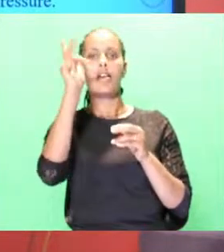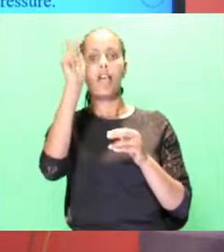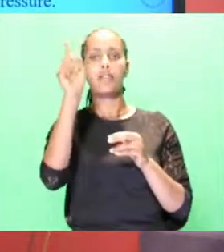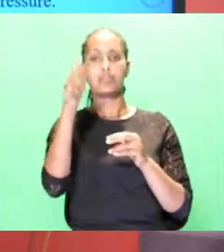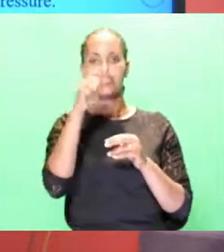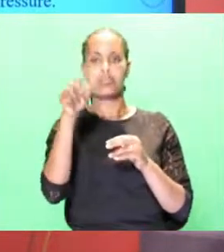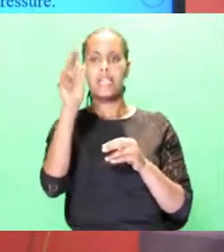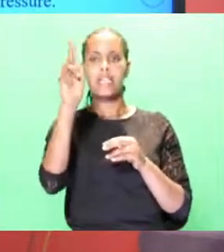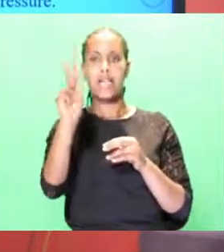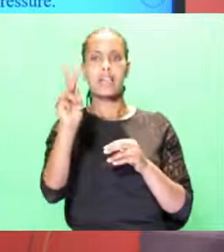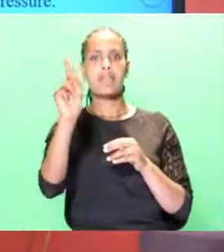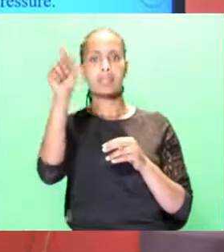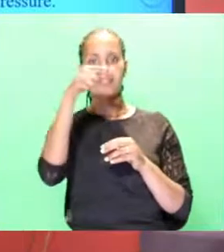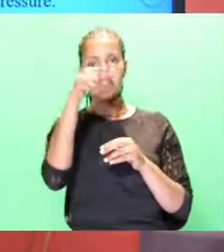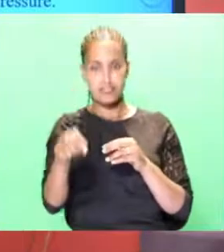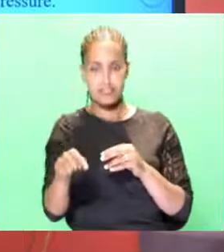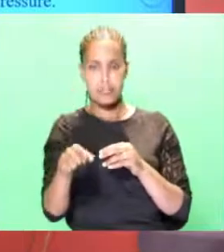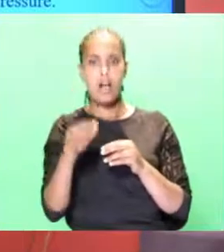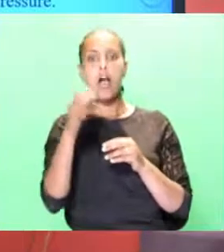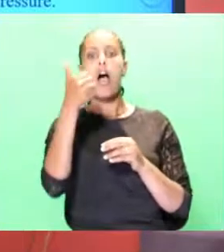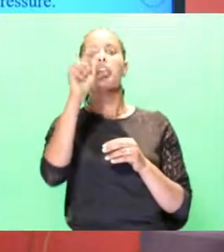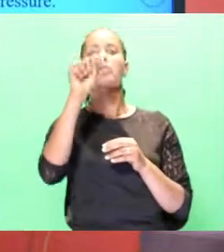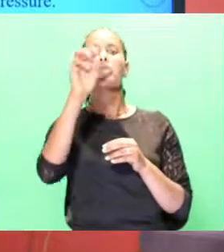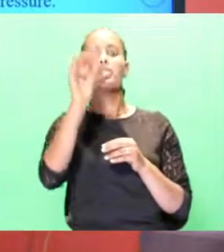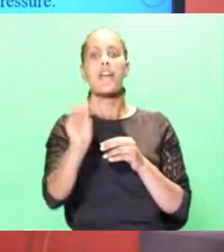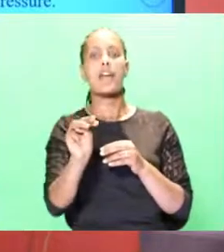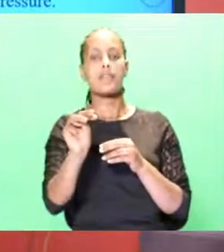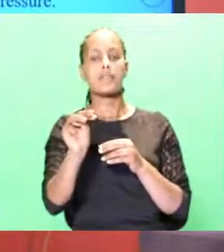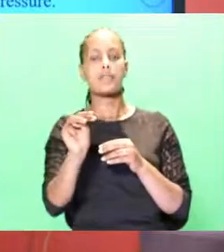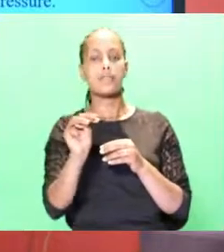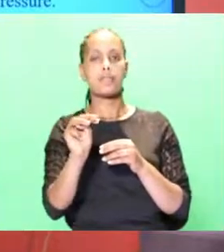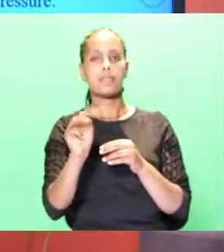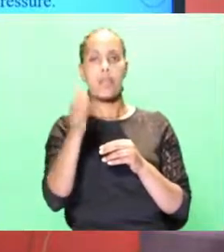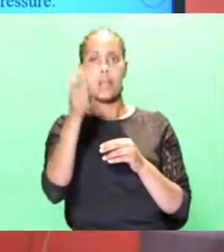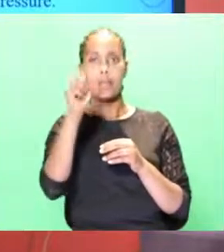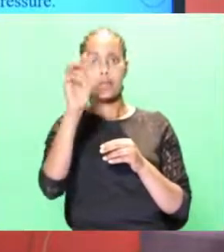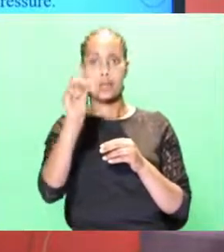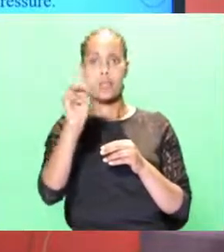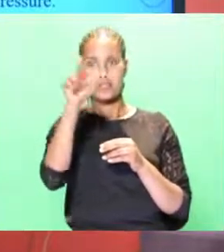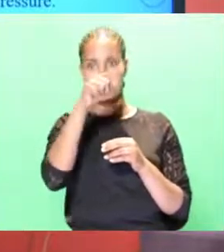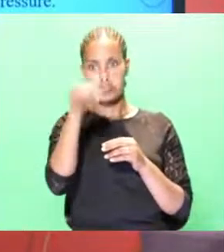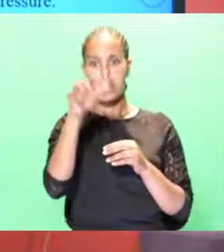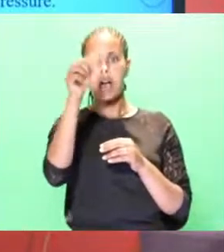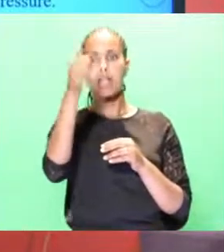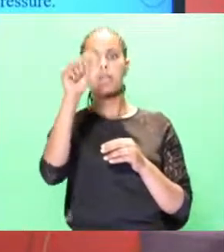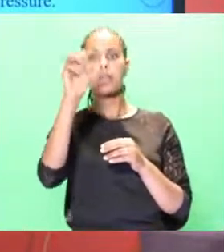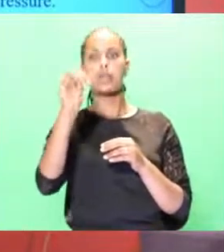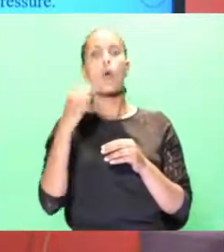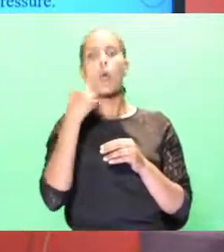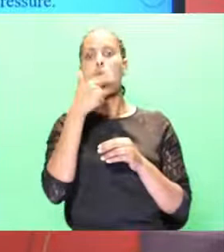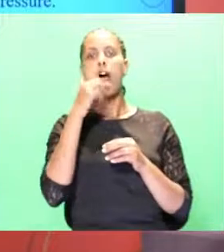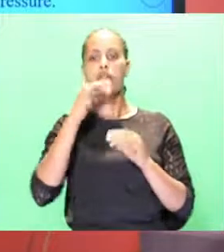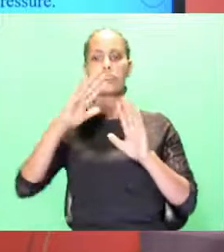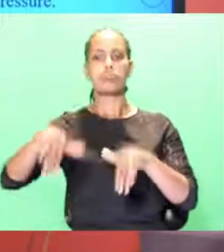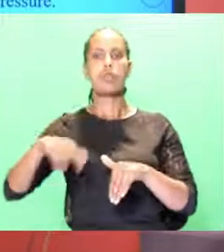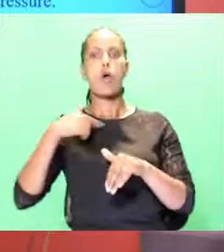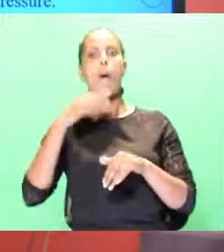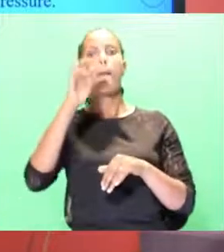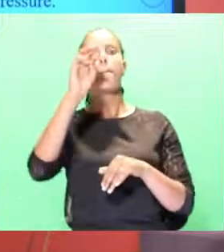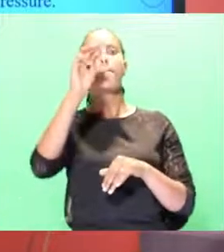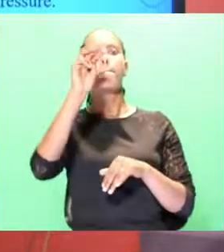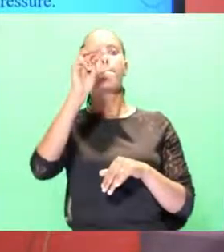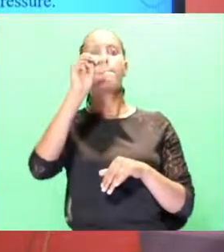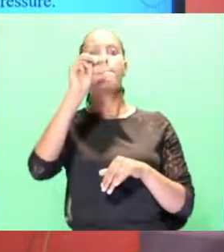Kelvin will be cancelled by Kelvin. Atmosphere will be cancelled by atmosphere. We are left with mole